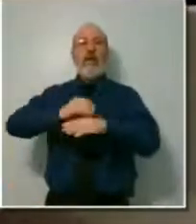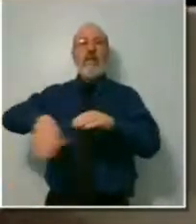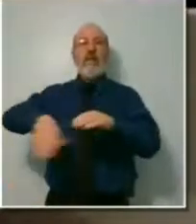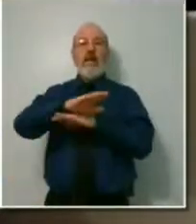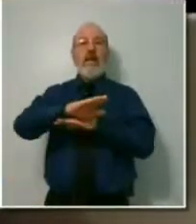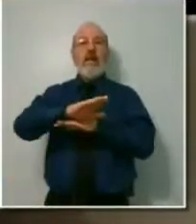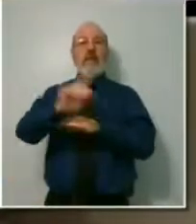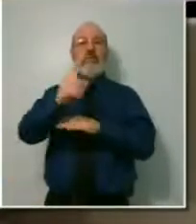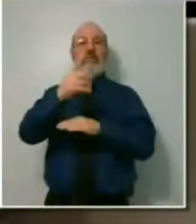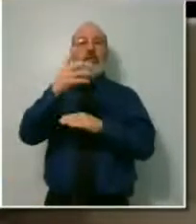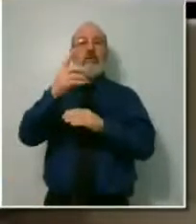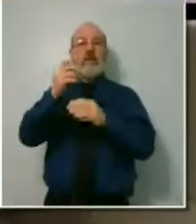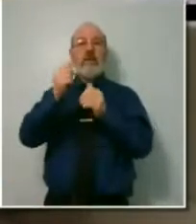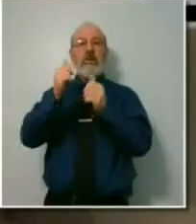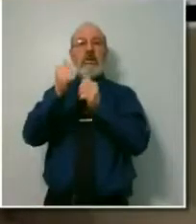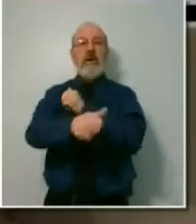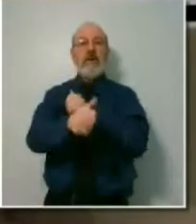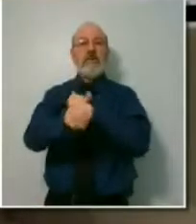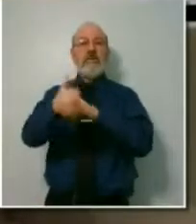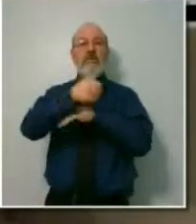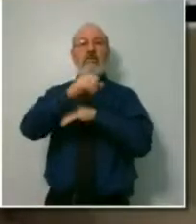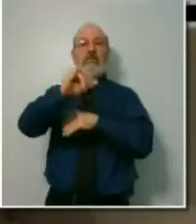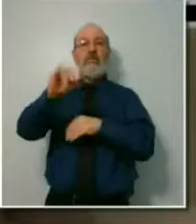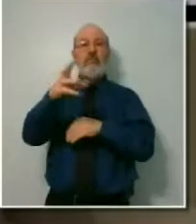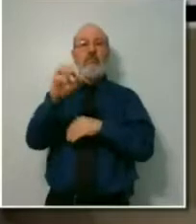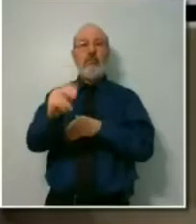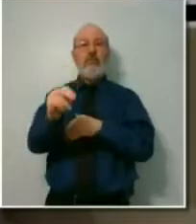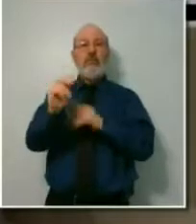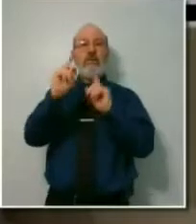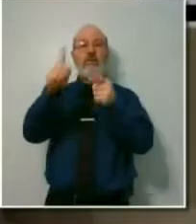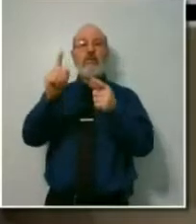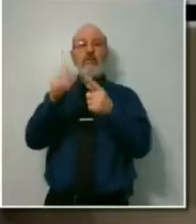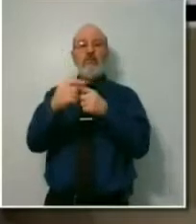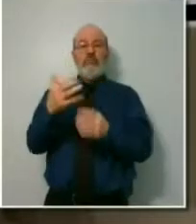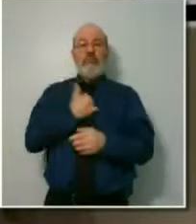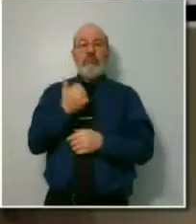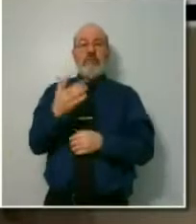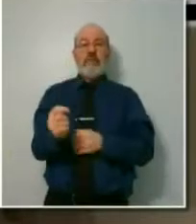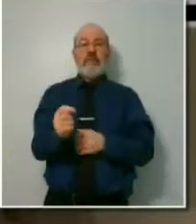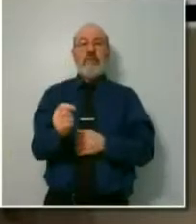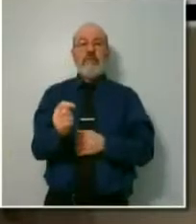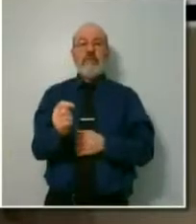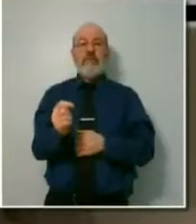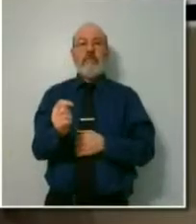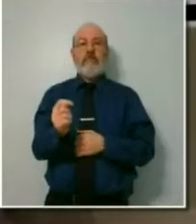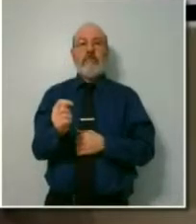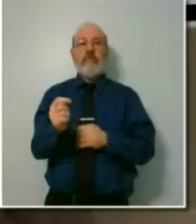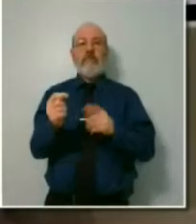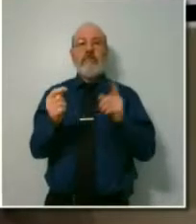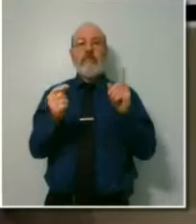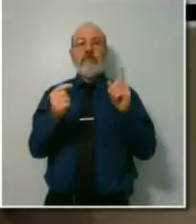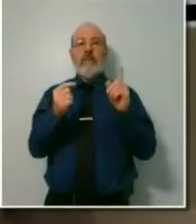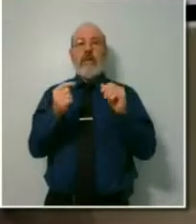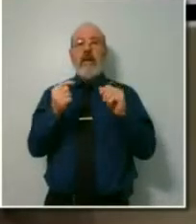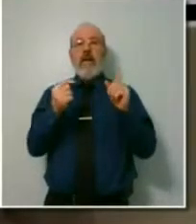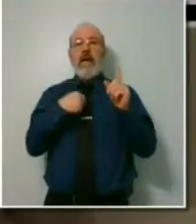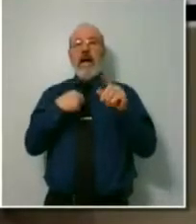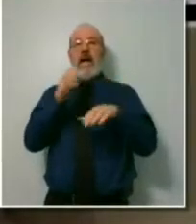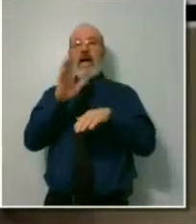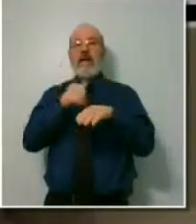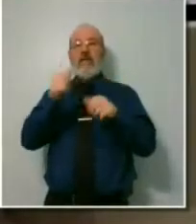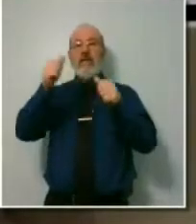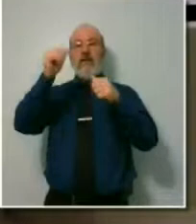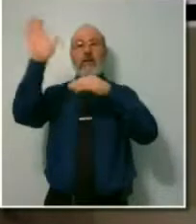thou passest over Jordan to go to possess it. I call heaven and earth